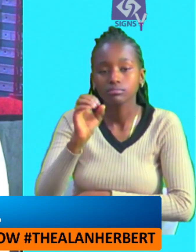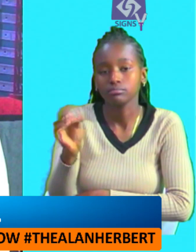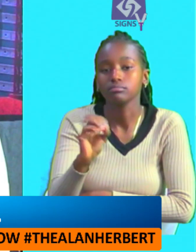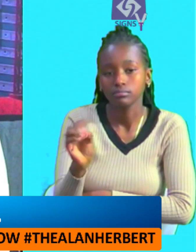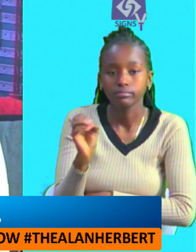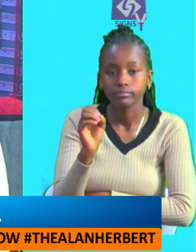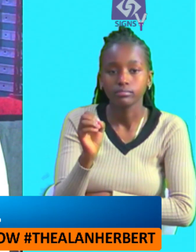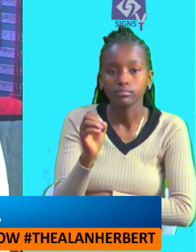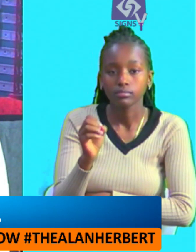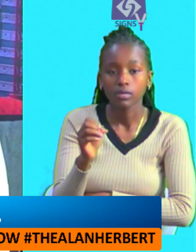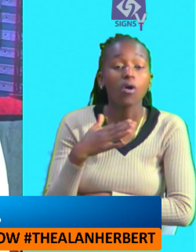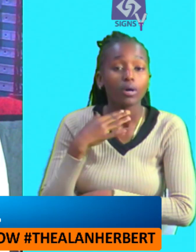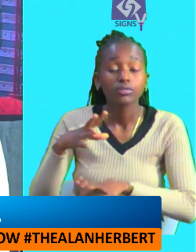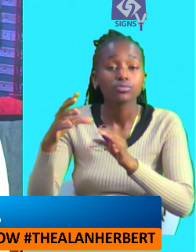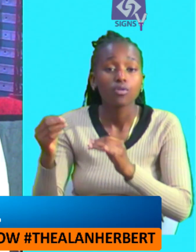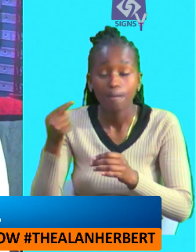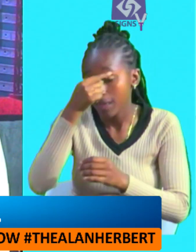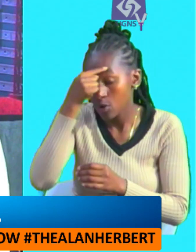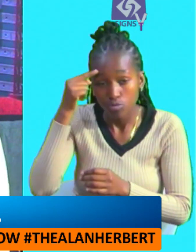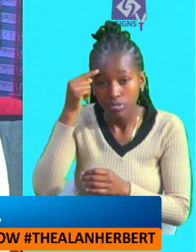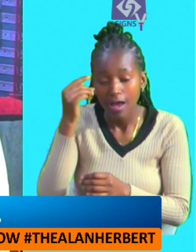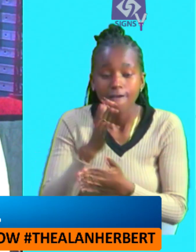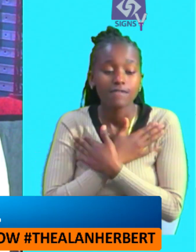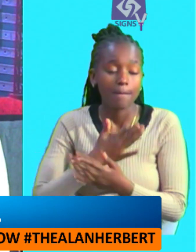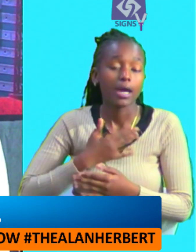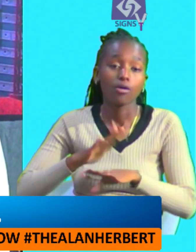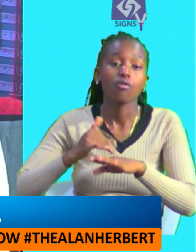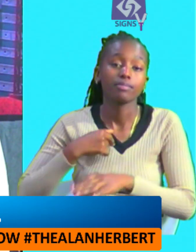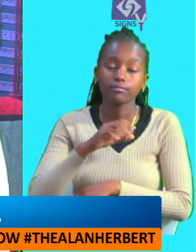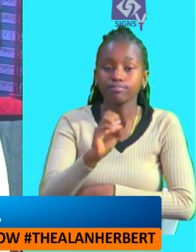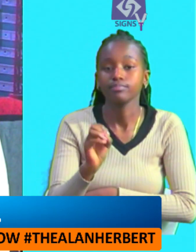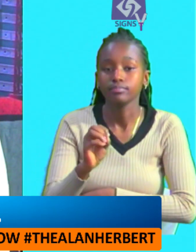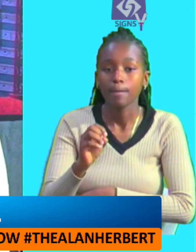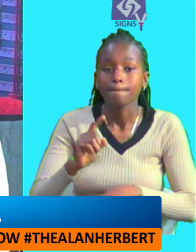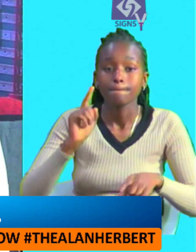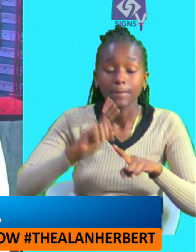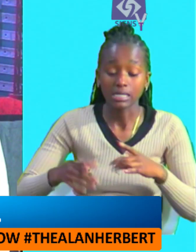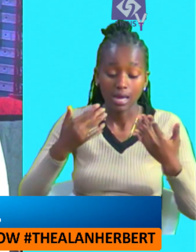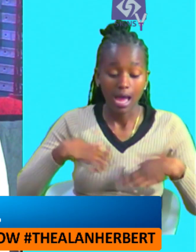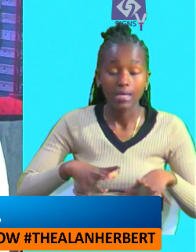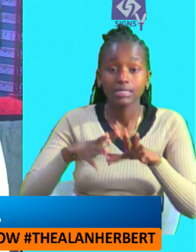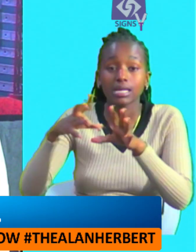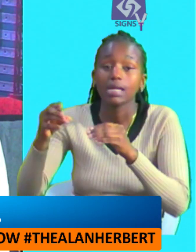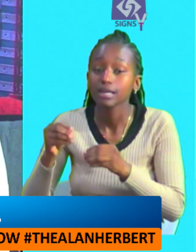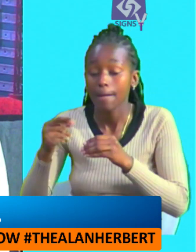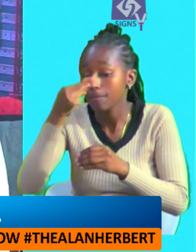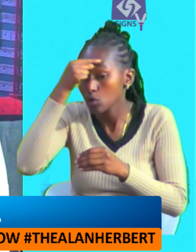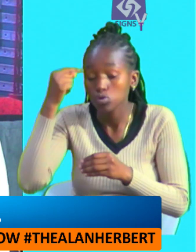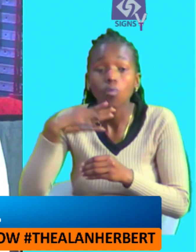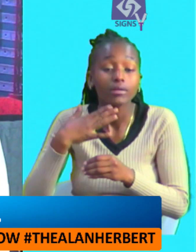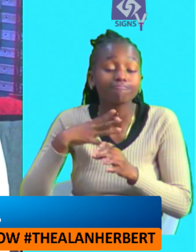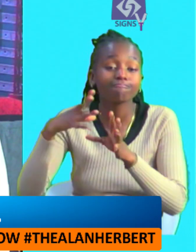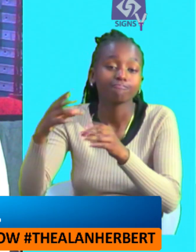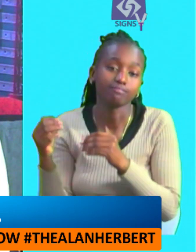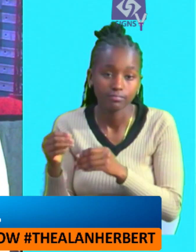you are supposed to make the decision of, how do they catch up with me? And when they catch up with me, what